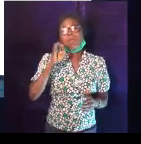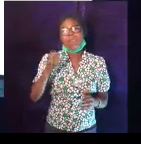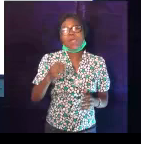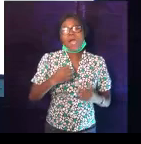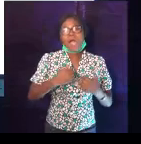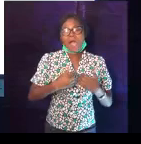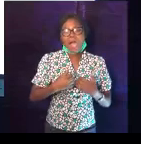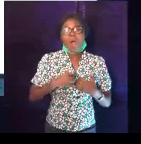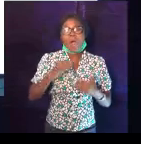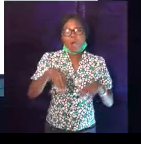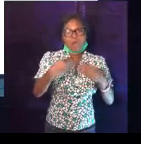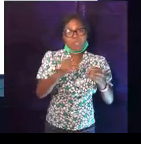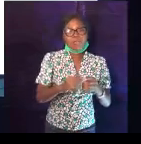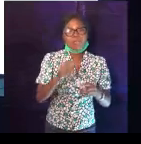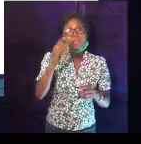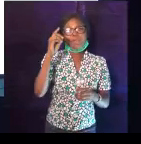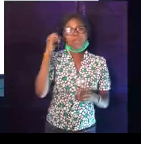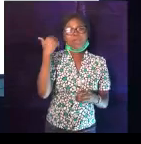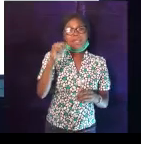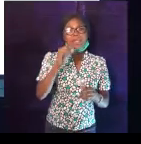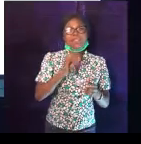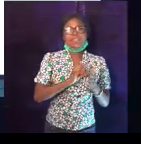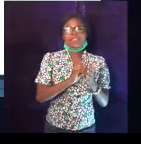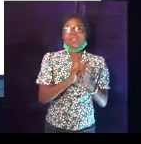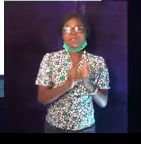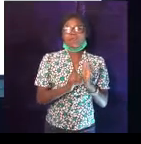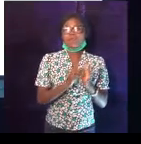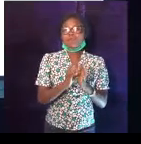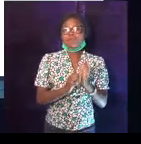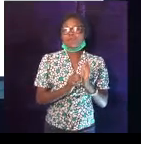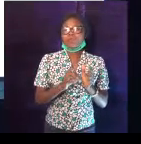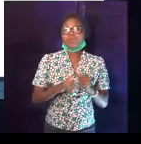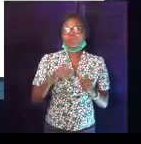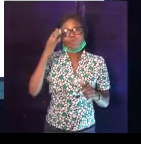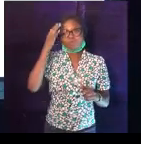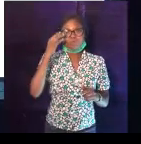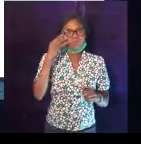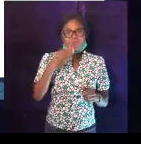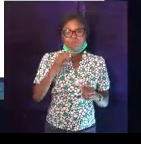data sets? I'll give you 10 seconds to consider this.